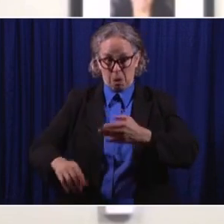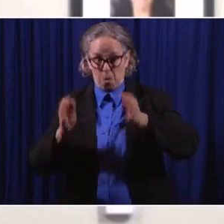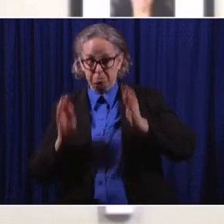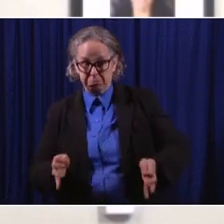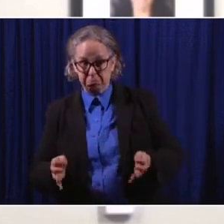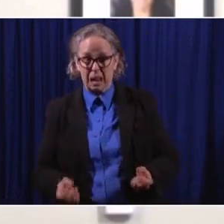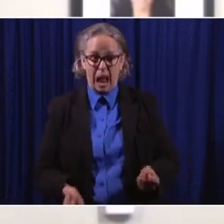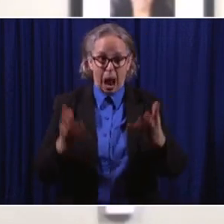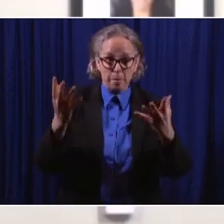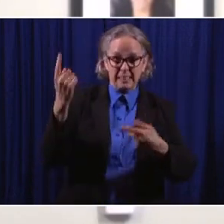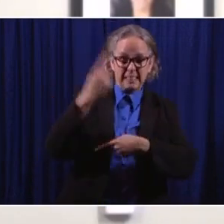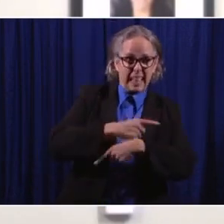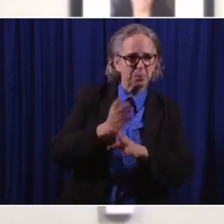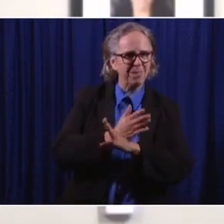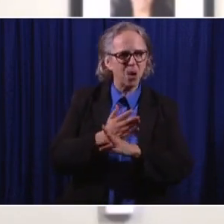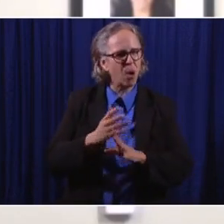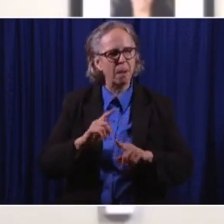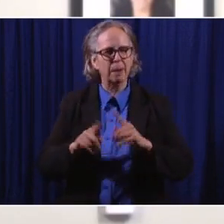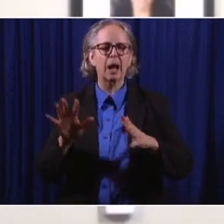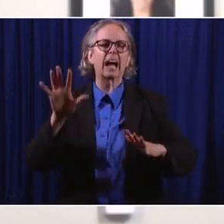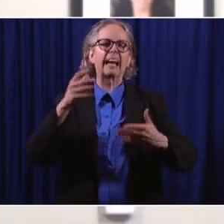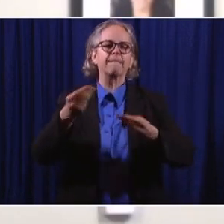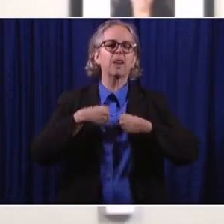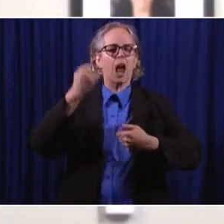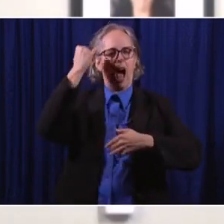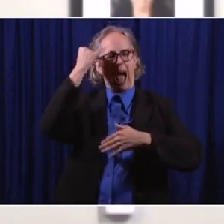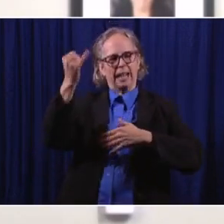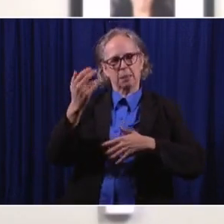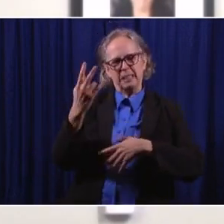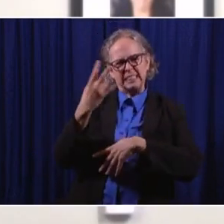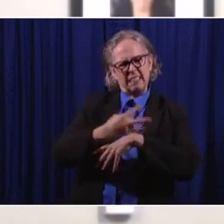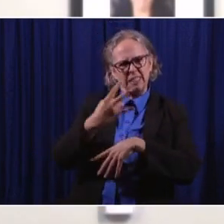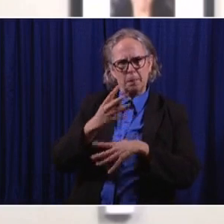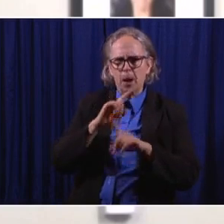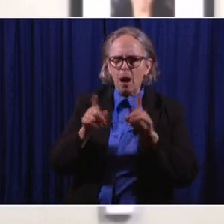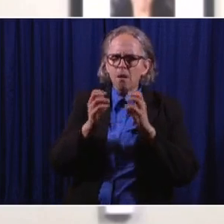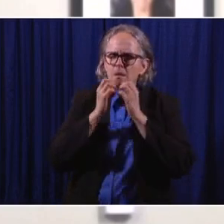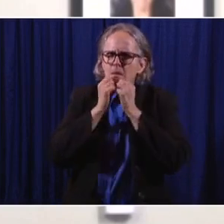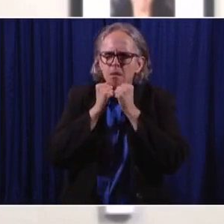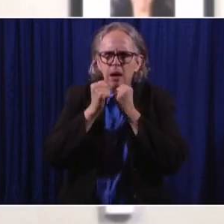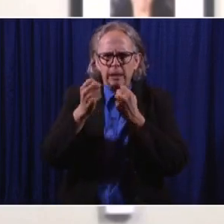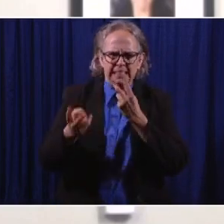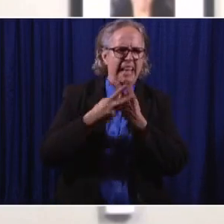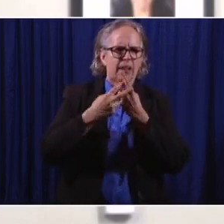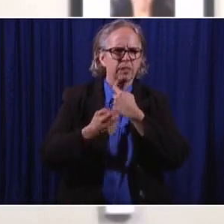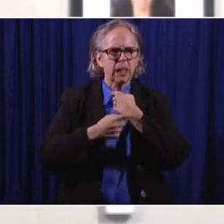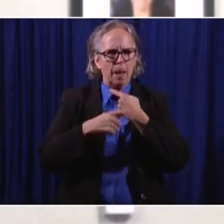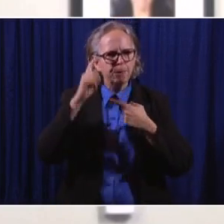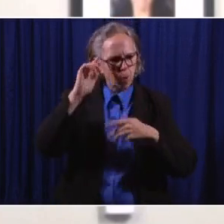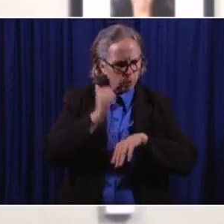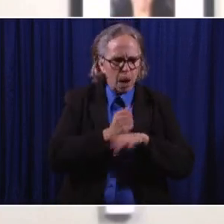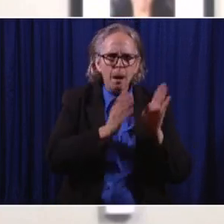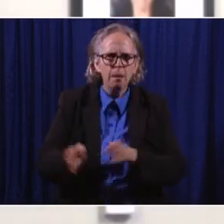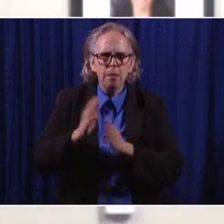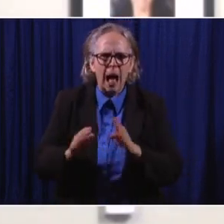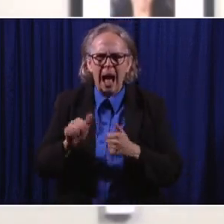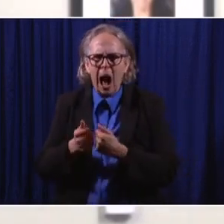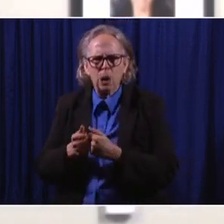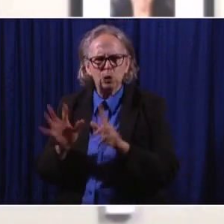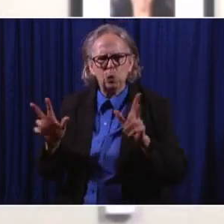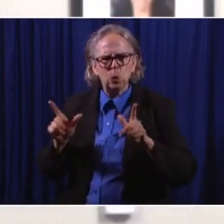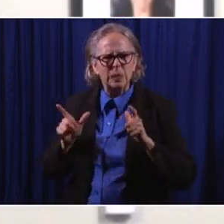looks like it's about 7 days. And that's precious time for us to plan. So we use it as an early warning system. And so far we've